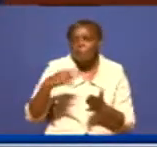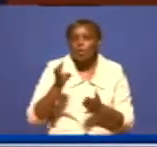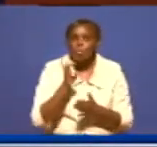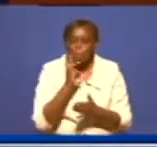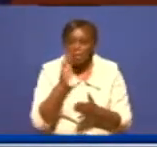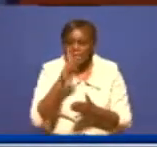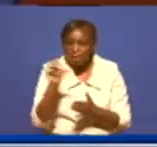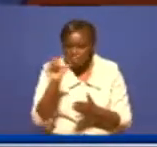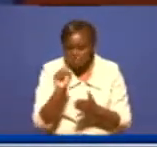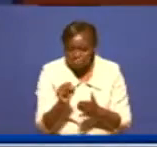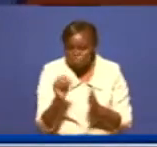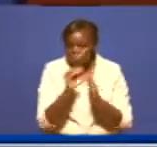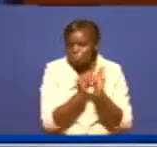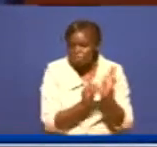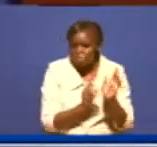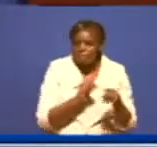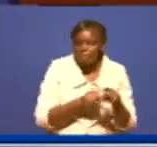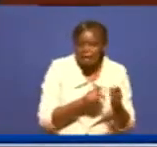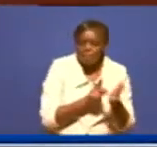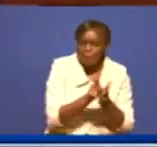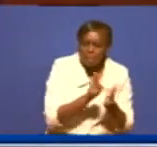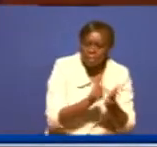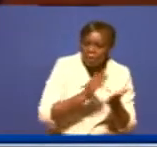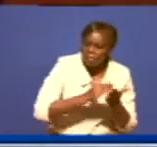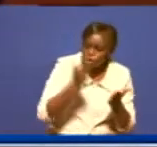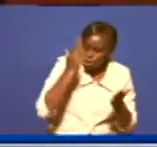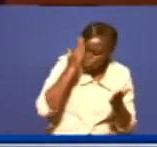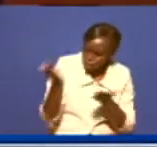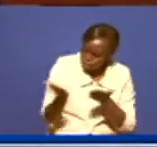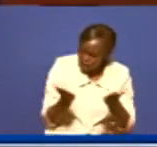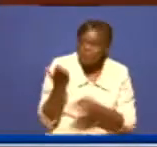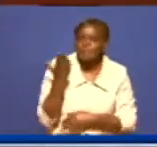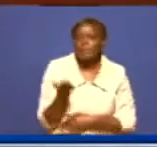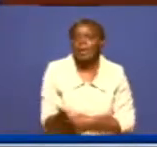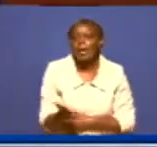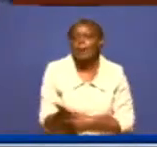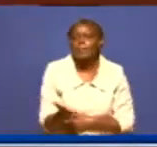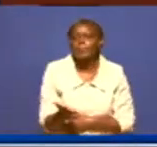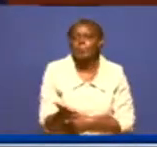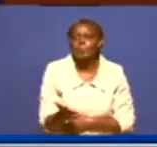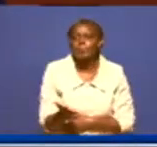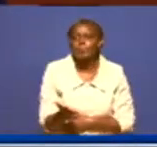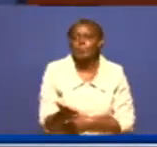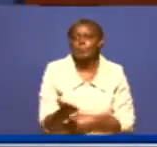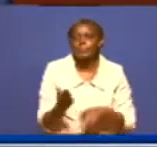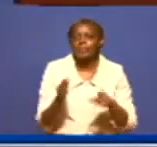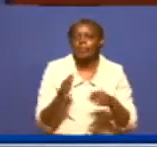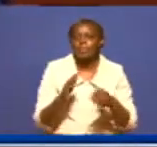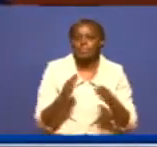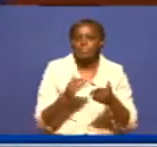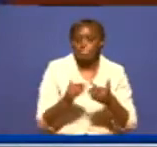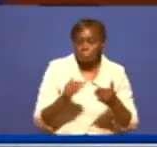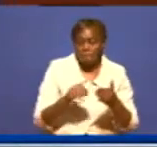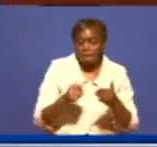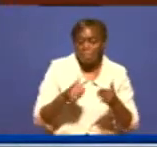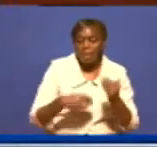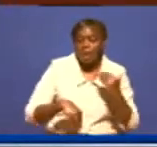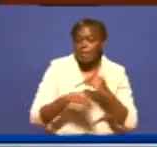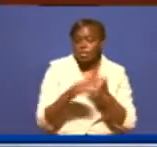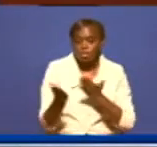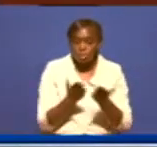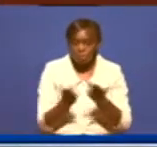that will be factored. So when you are paying your rent, you know the service that will be provided. Apart from the rental, there will be other additional